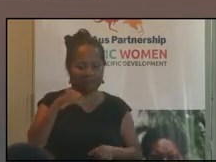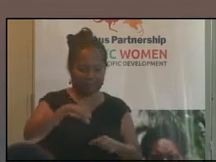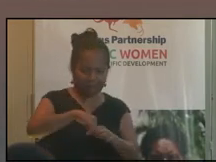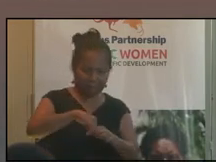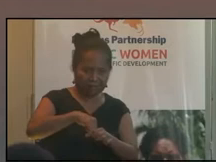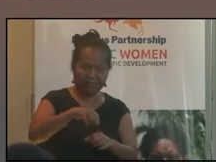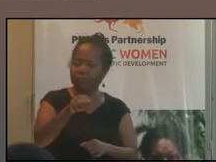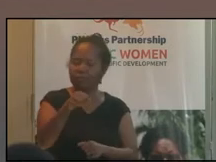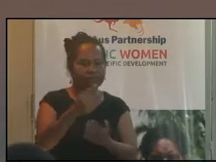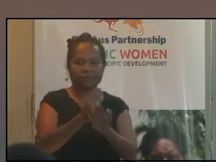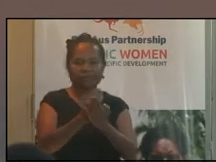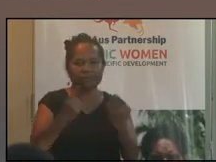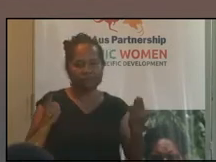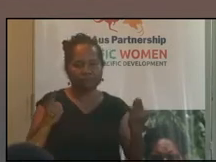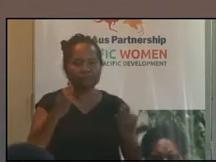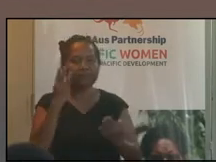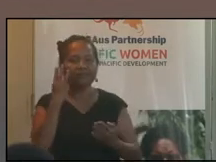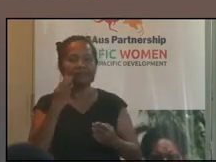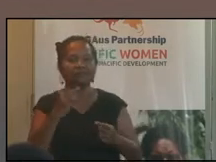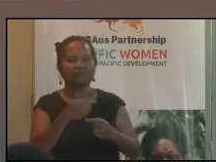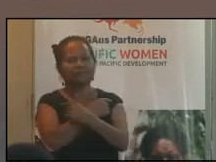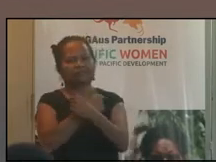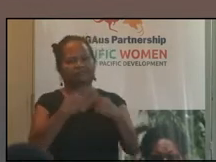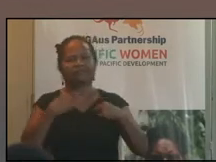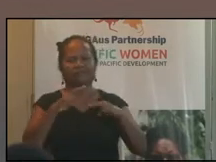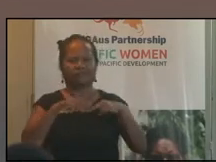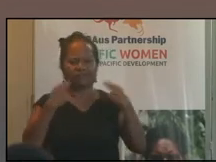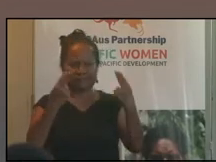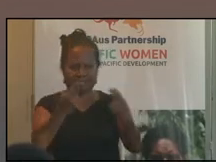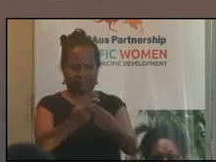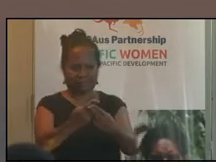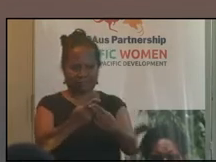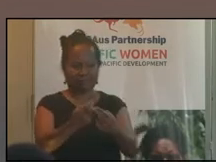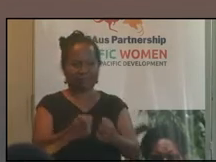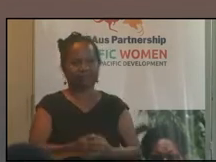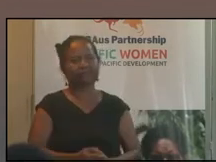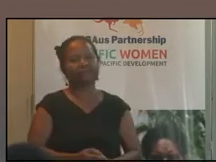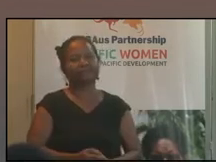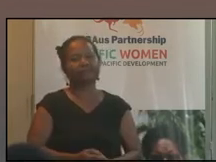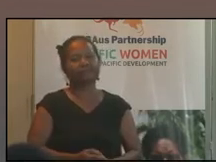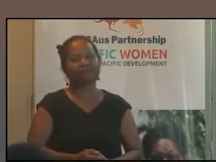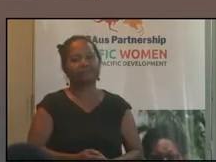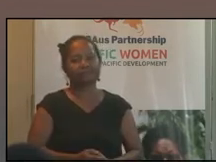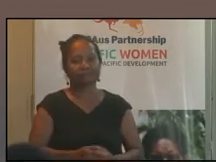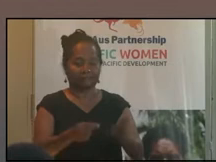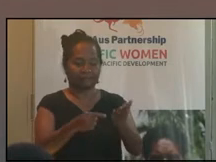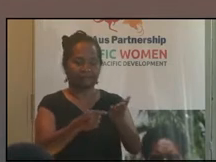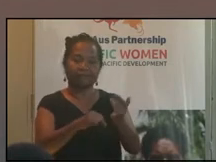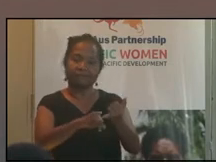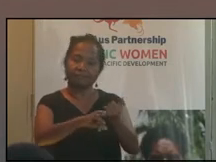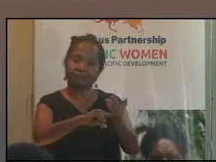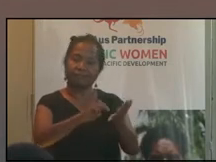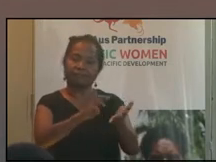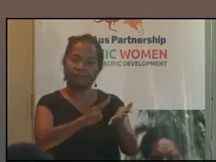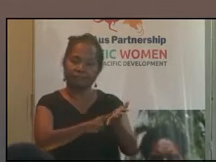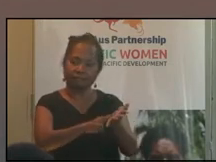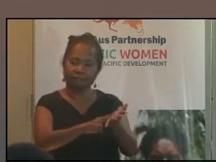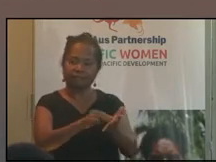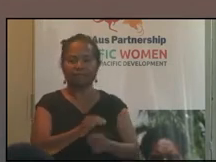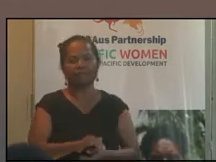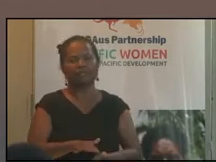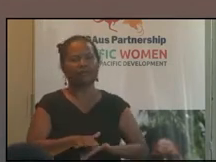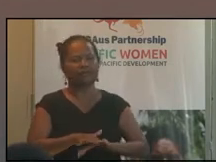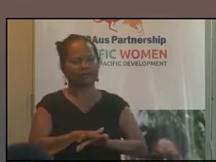not just women, because we're a family. And going in there with the TSM, it has practically